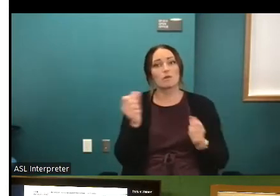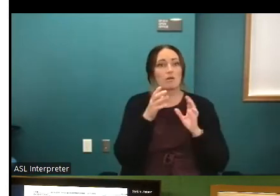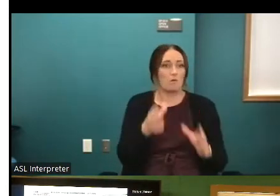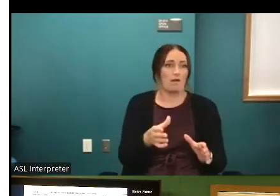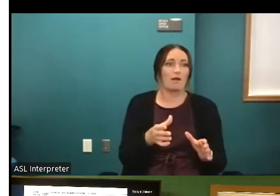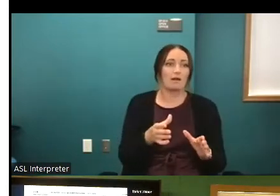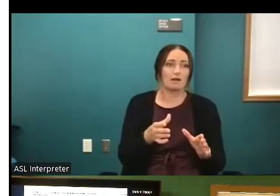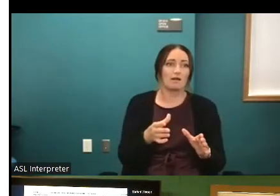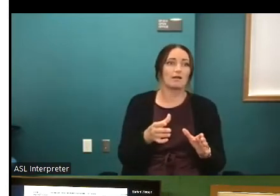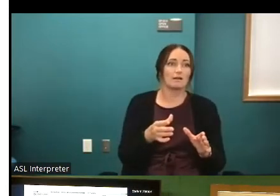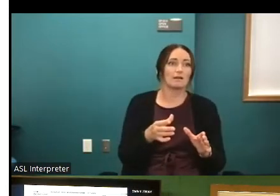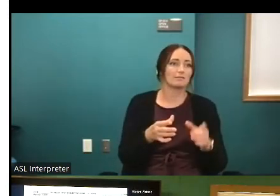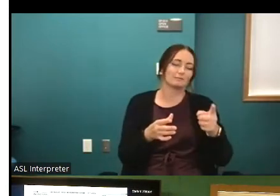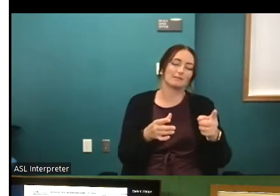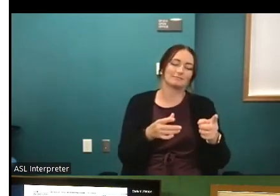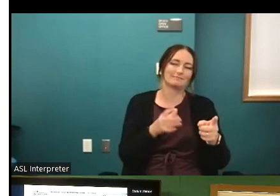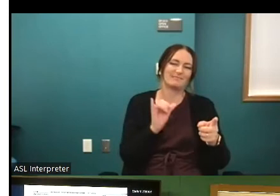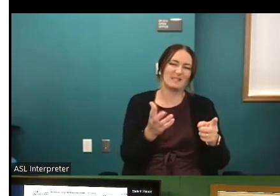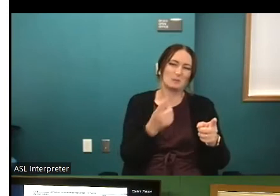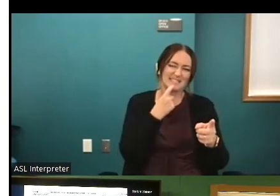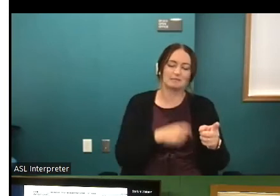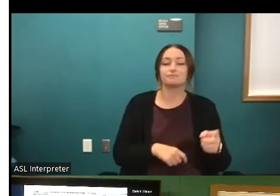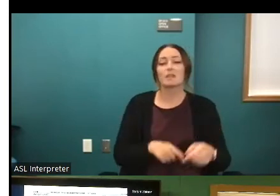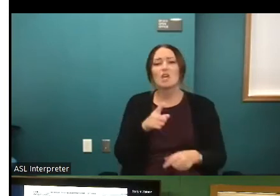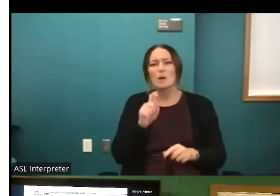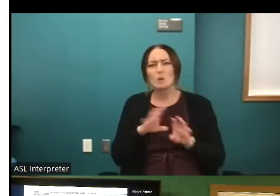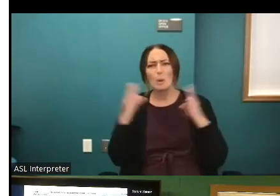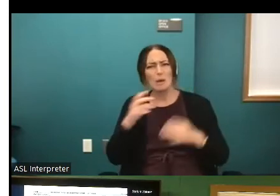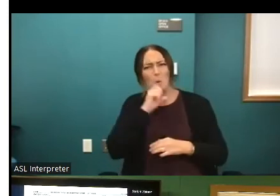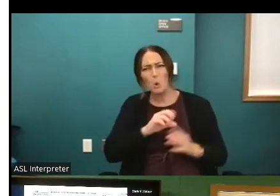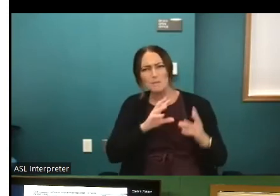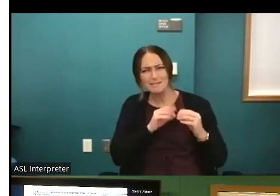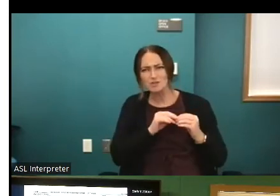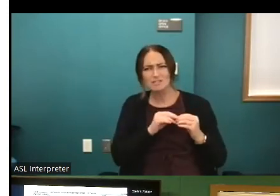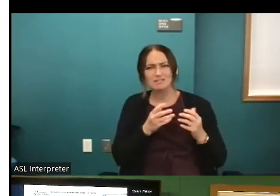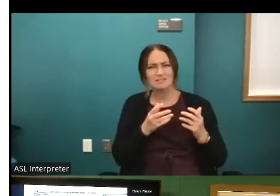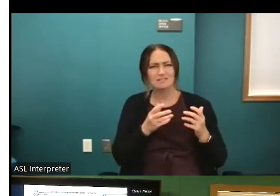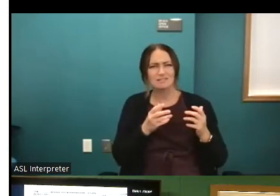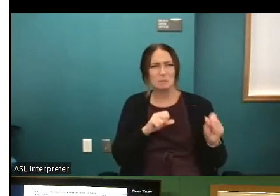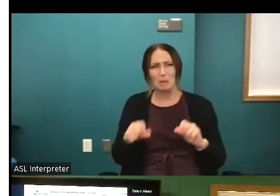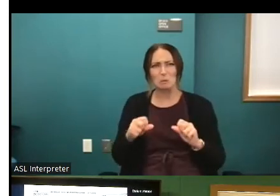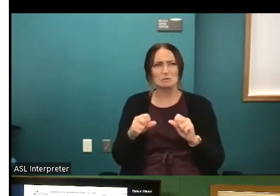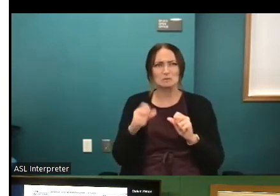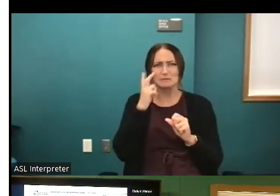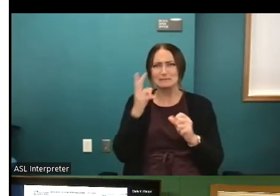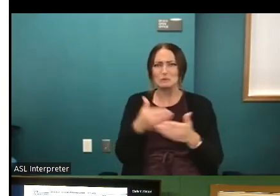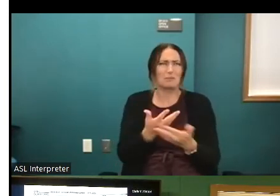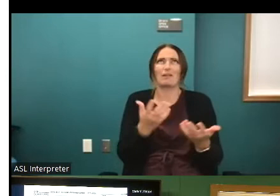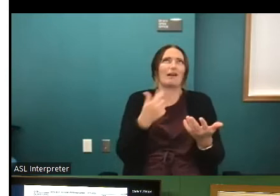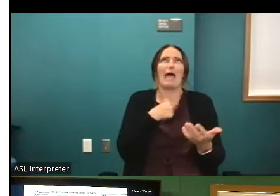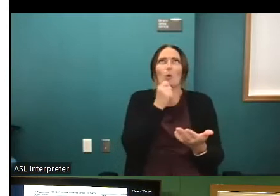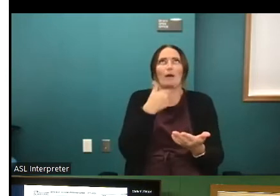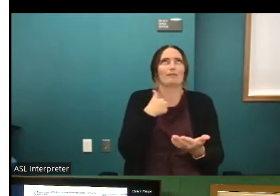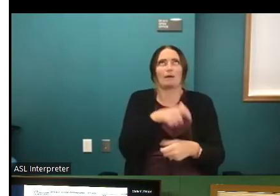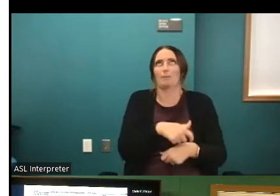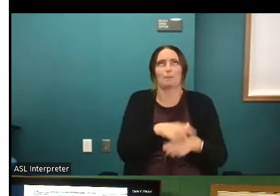We'll see. Well, and then it was like you had to open up an old session in order to see the current. It was weird. I don't know. I'm like, I don't have time to open an old session. What are you talking about? So